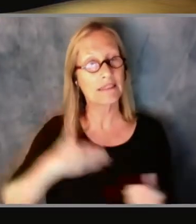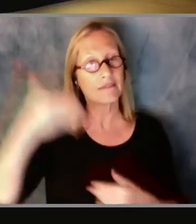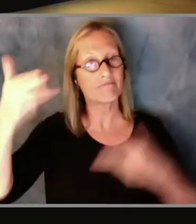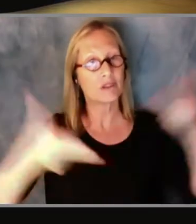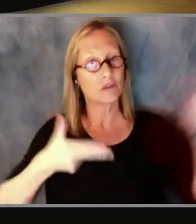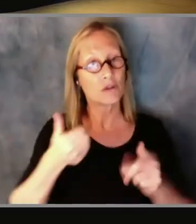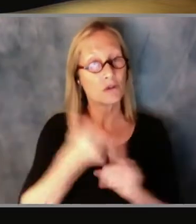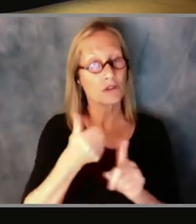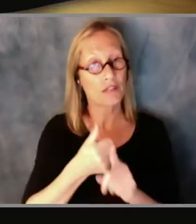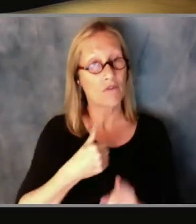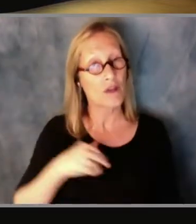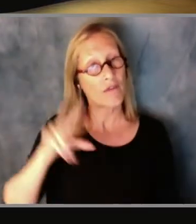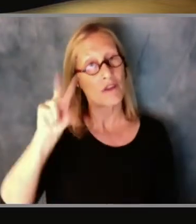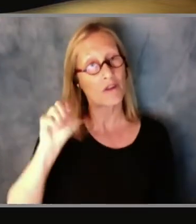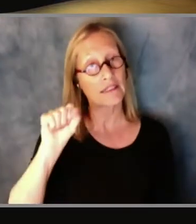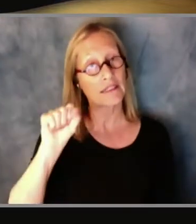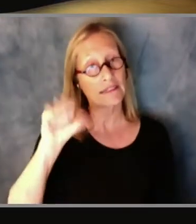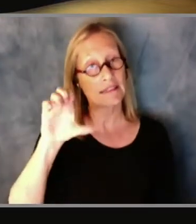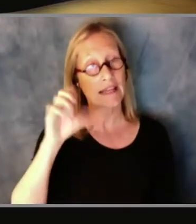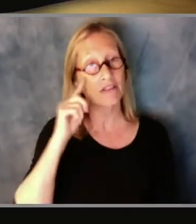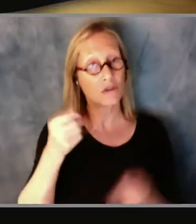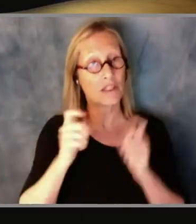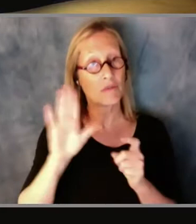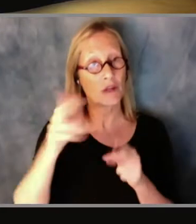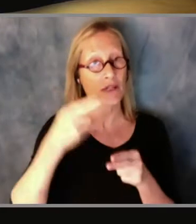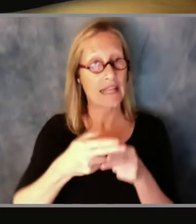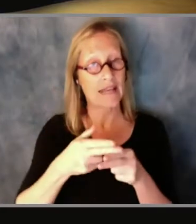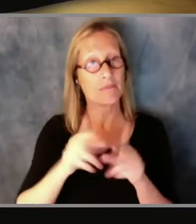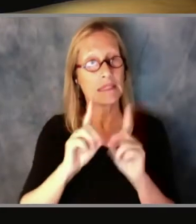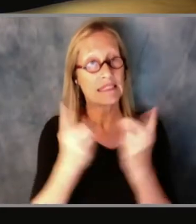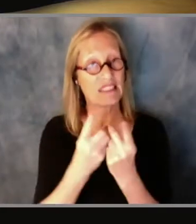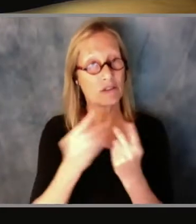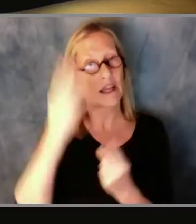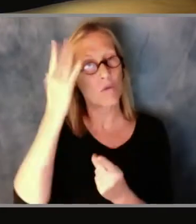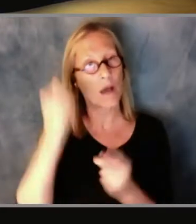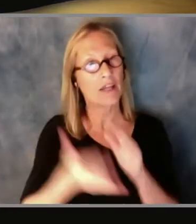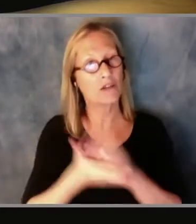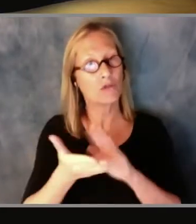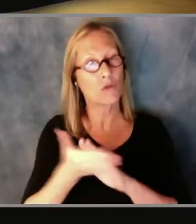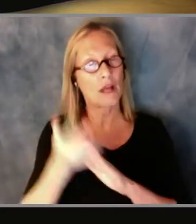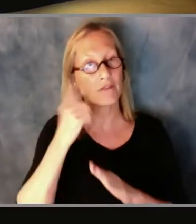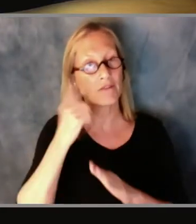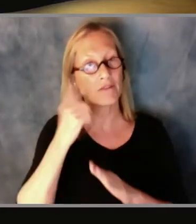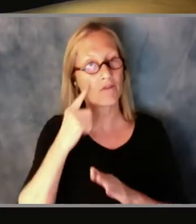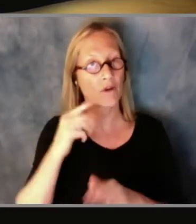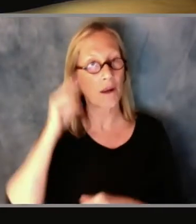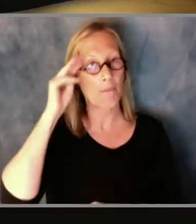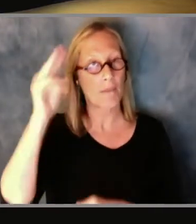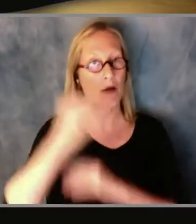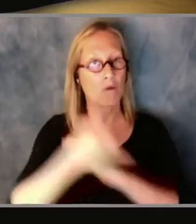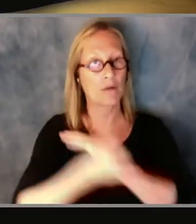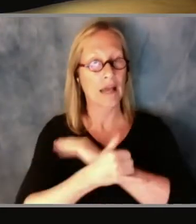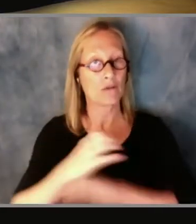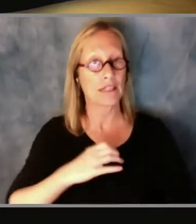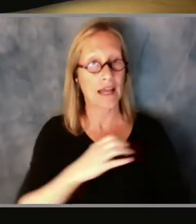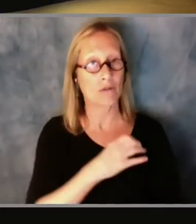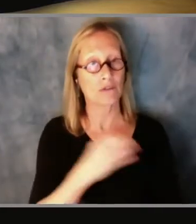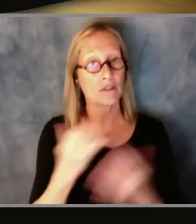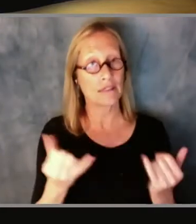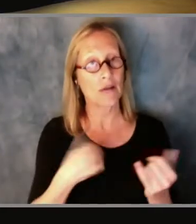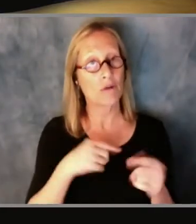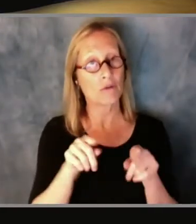seconds to give us your name, district, and why you are running for Maui County Council. We will alternately call